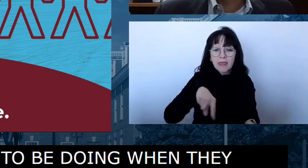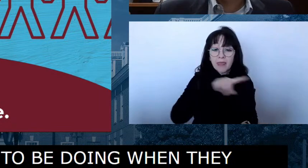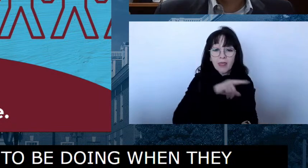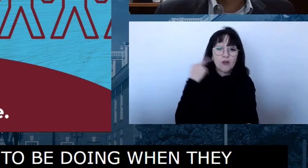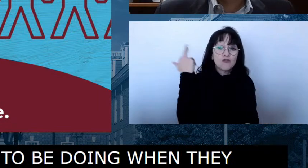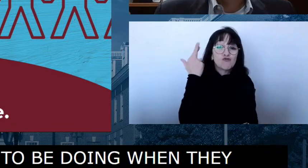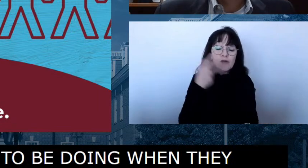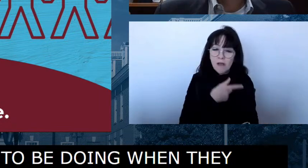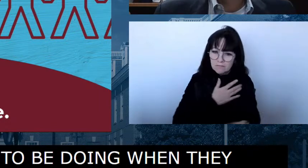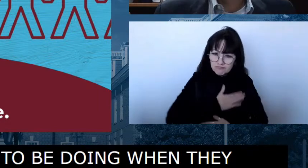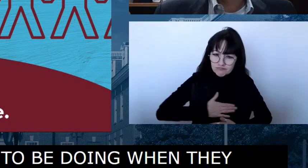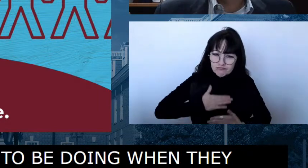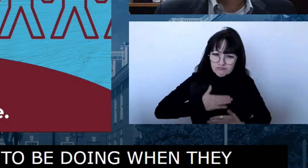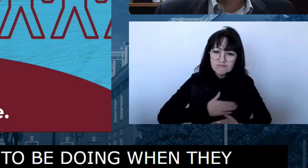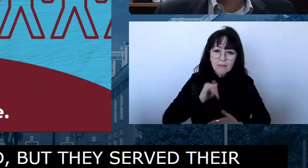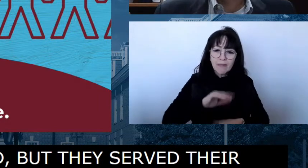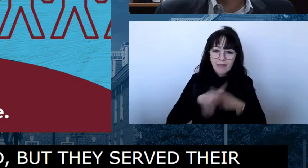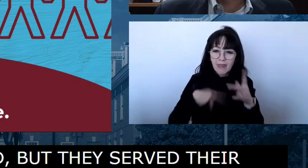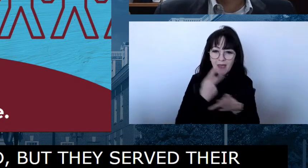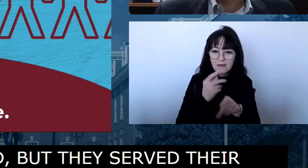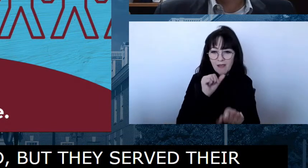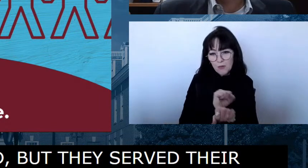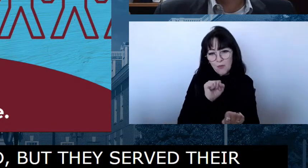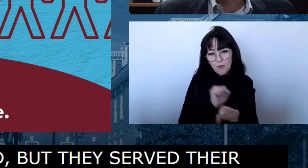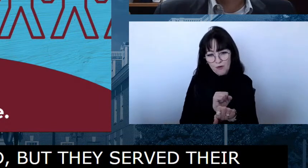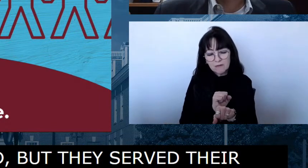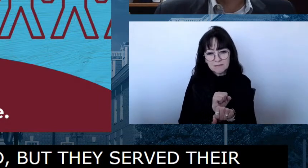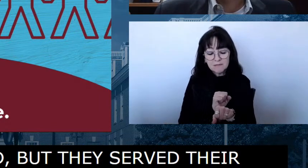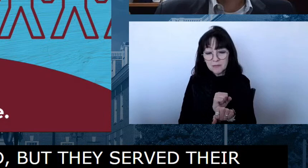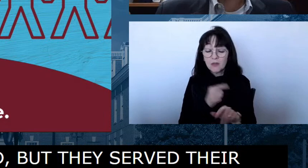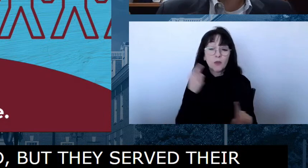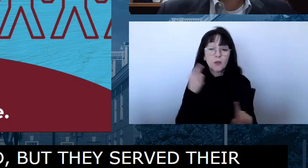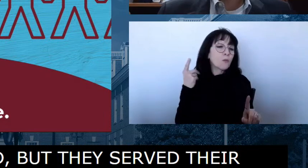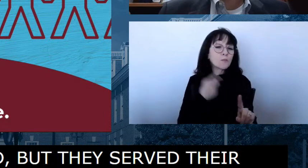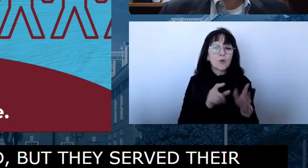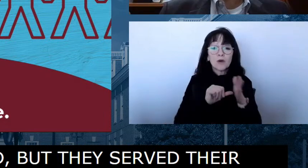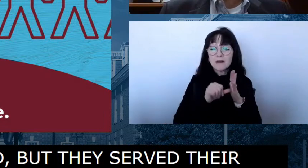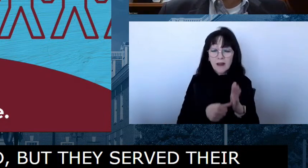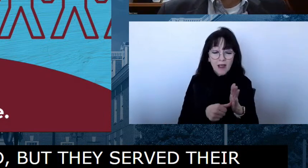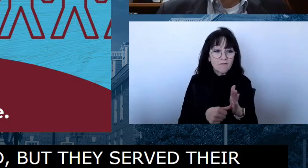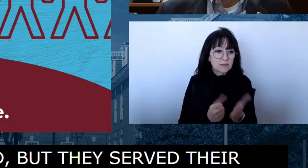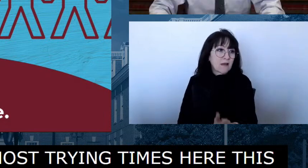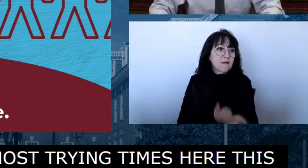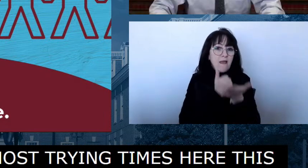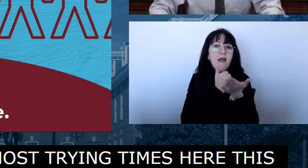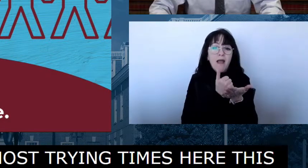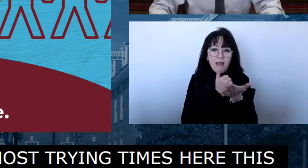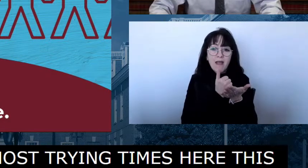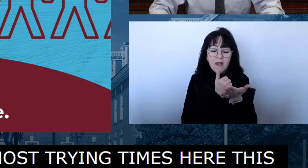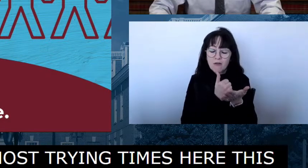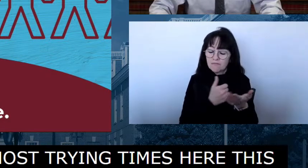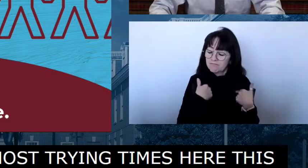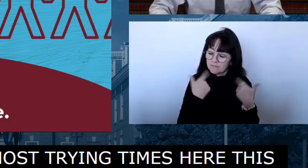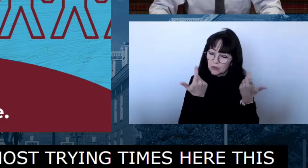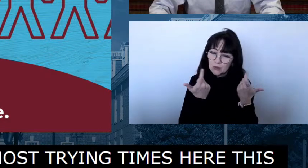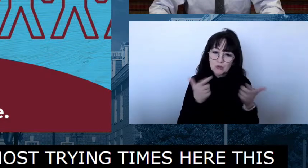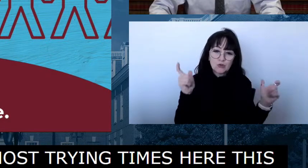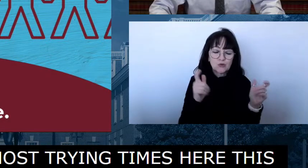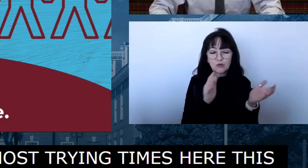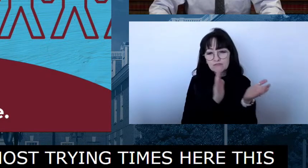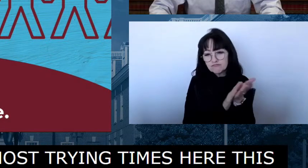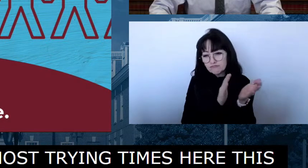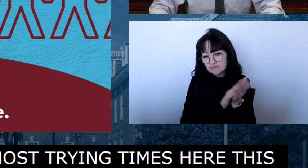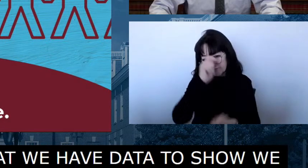better now that we have better data to show than just 3 or 4 weeks ago. So huge kudos. Thank you, AJ. Huge